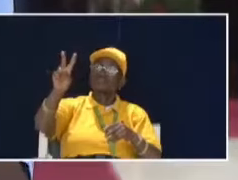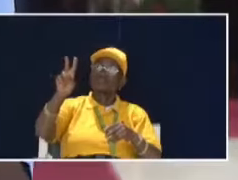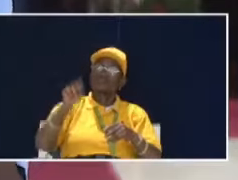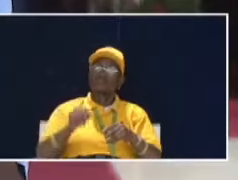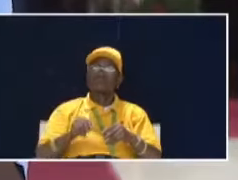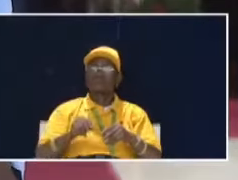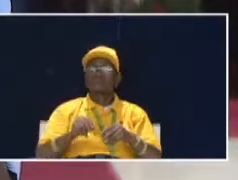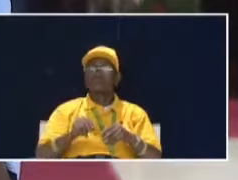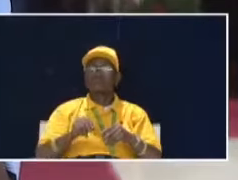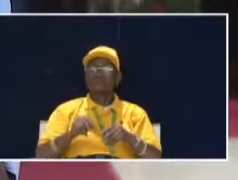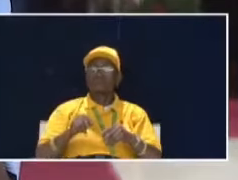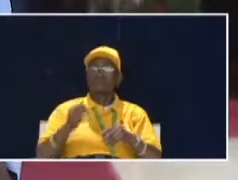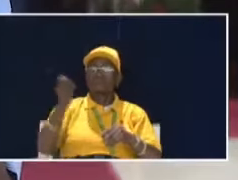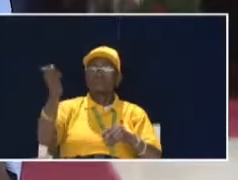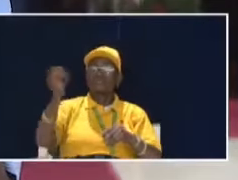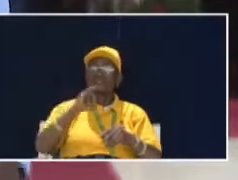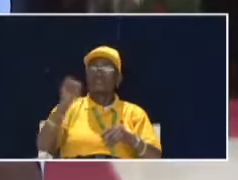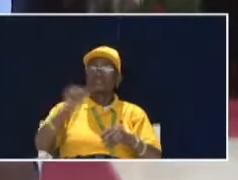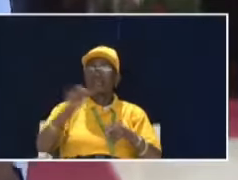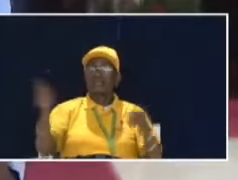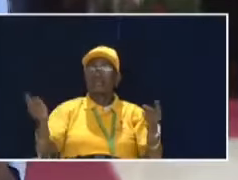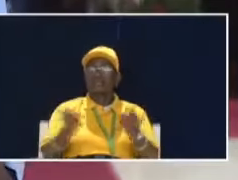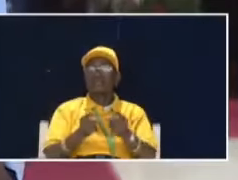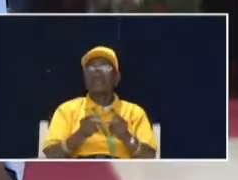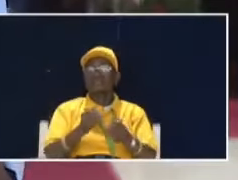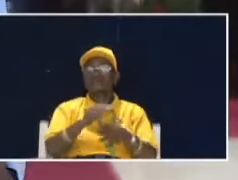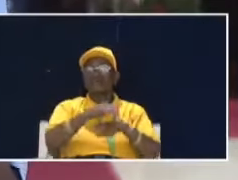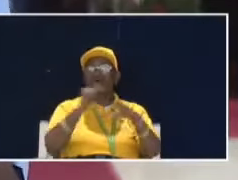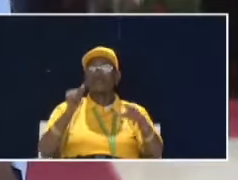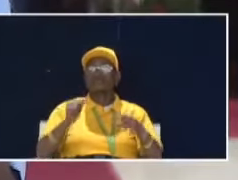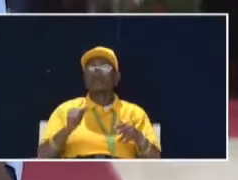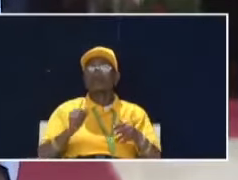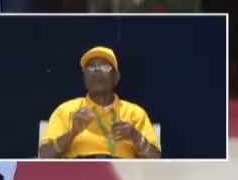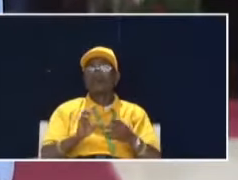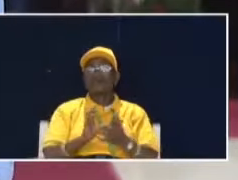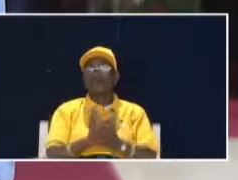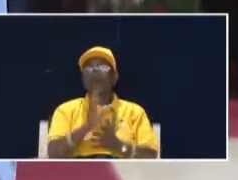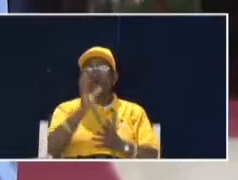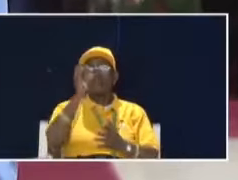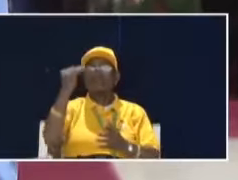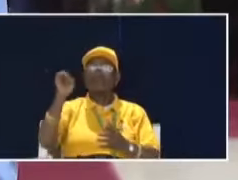1962, there's a place called College of Agriculture in Akure.